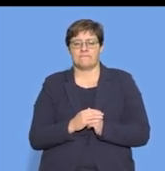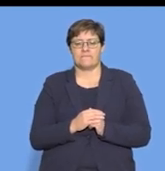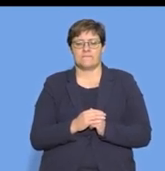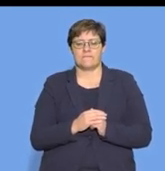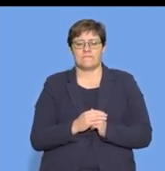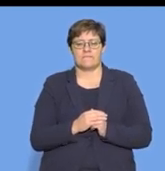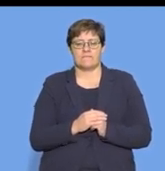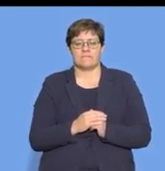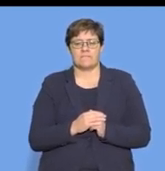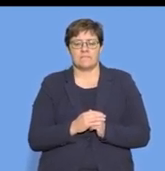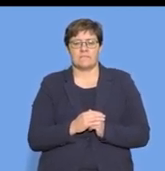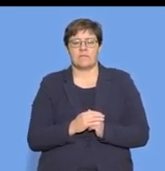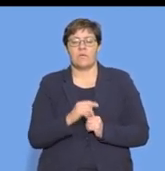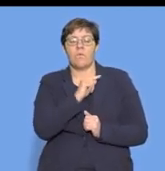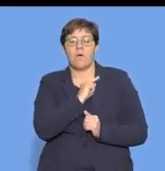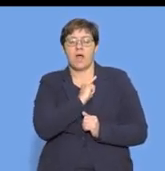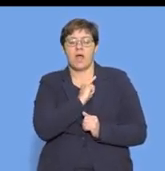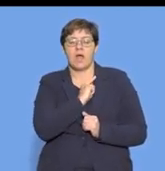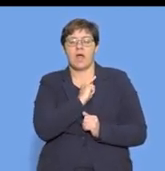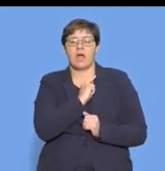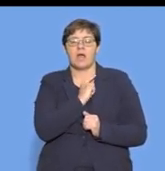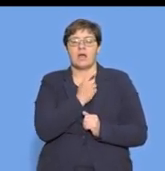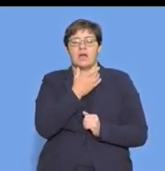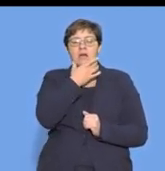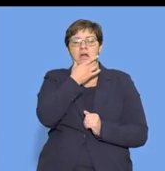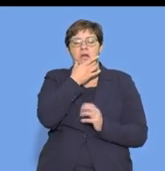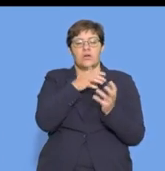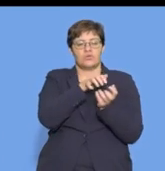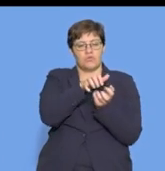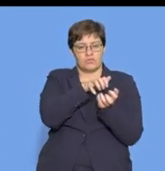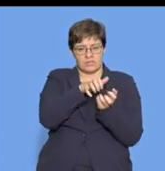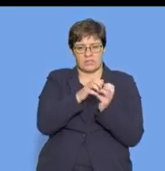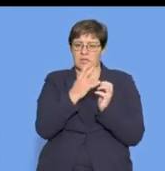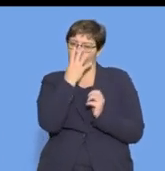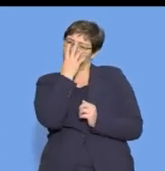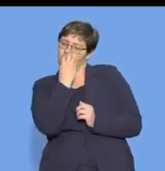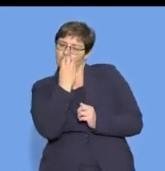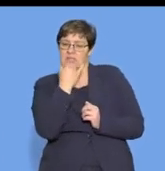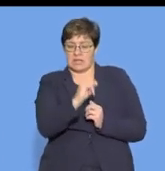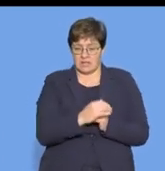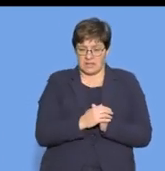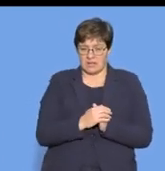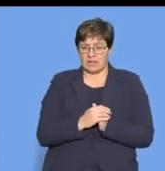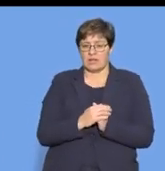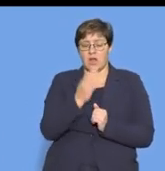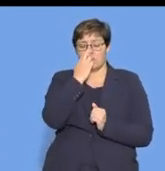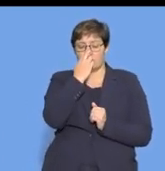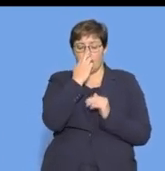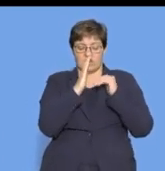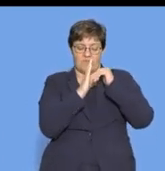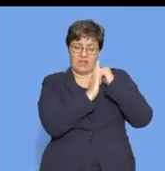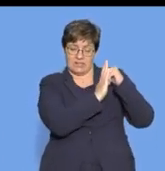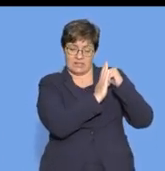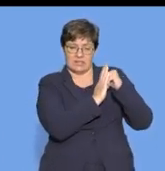in that direction, and that's because the jaw is still quite prognathous. Okay, so they had a